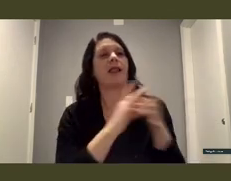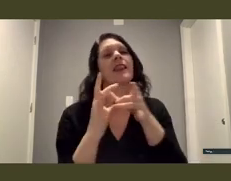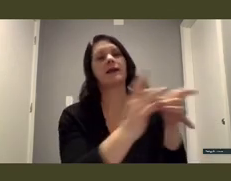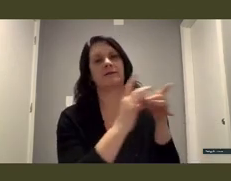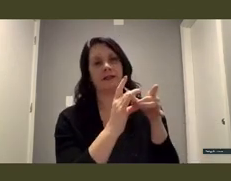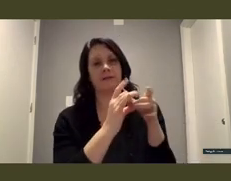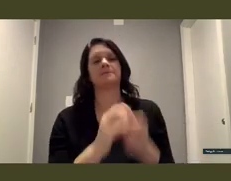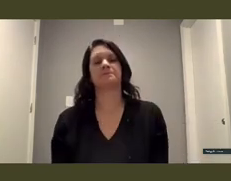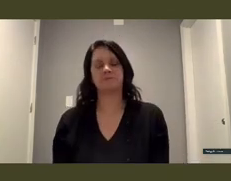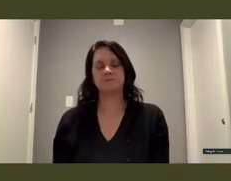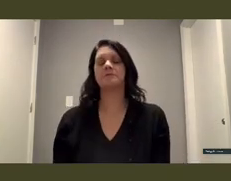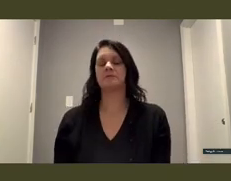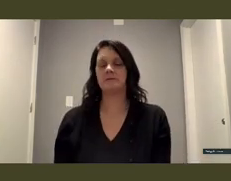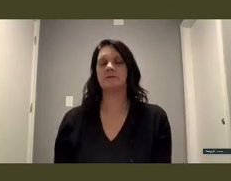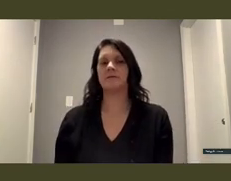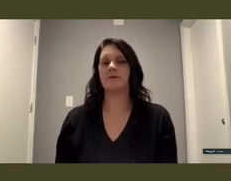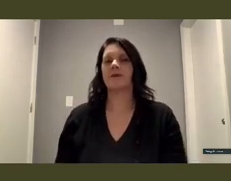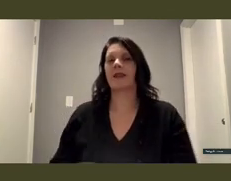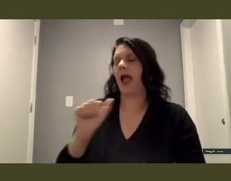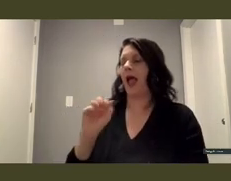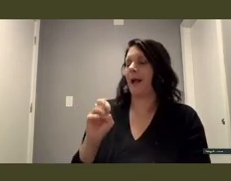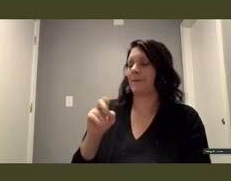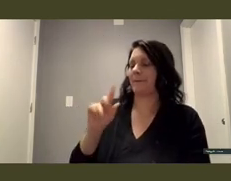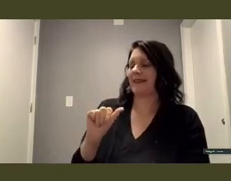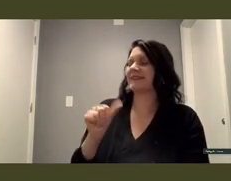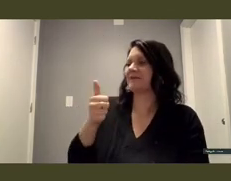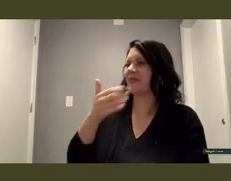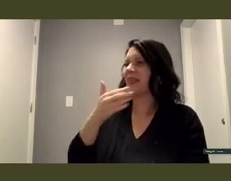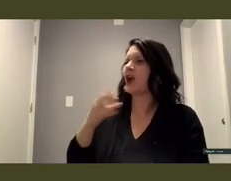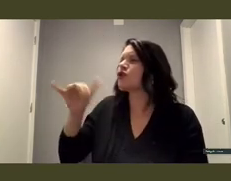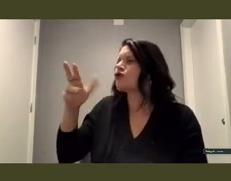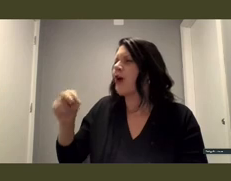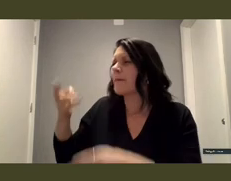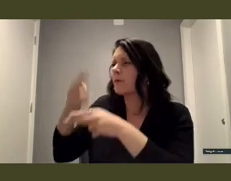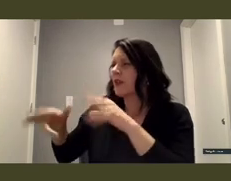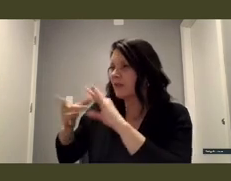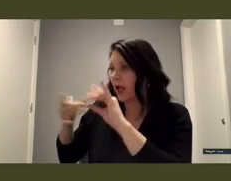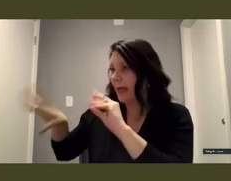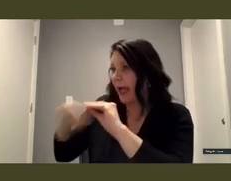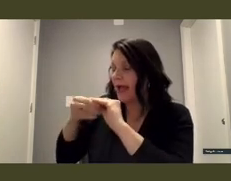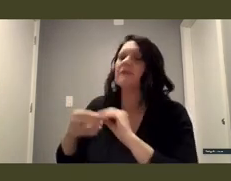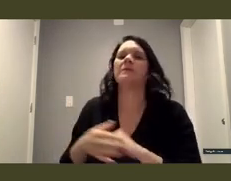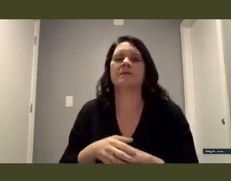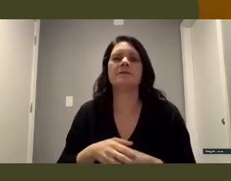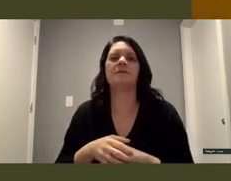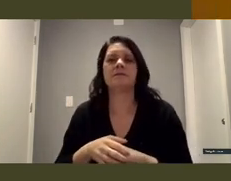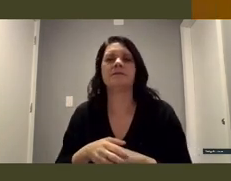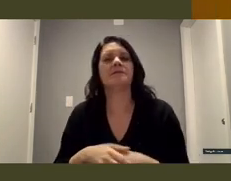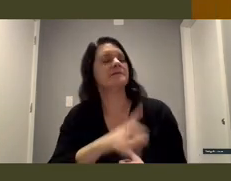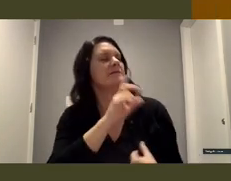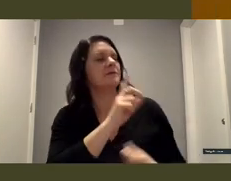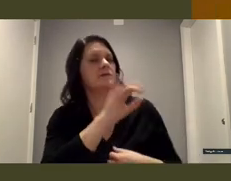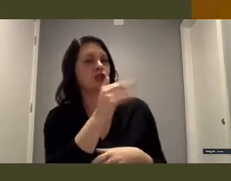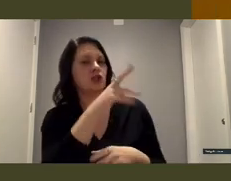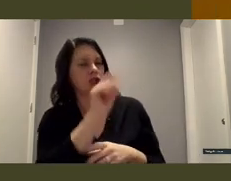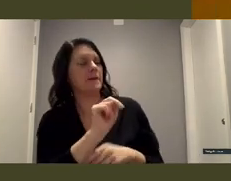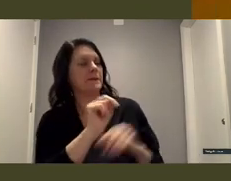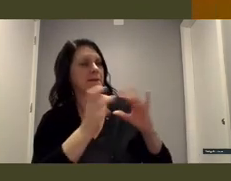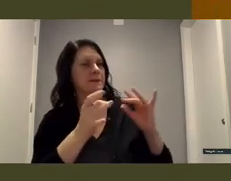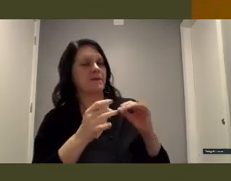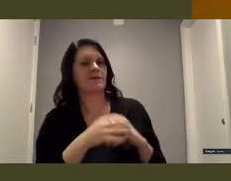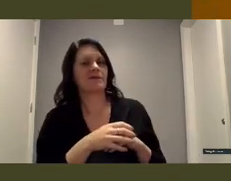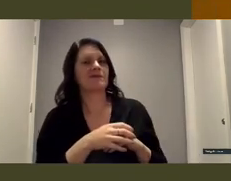John, very briefly, because we're going to have to start wrapping up things now. Yeah, we'll try and be brief. I just wanted to pick up on what